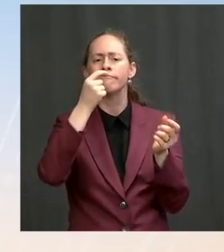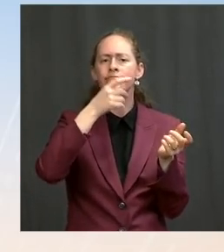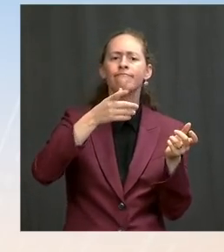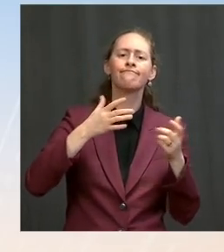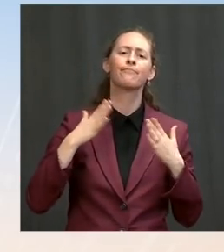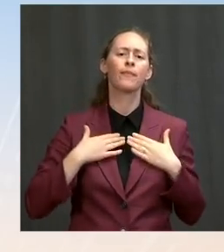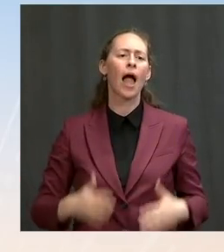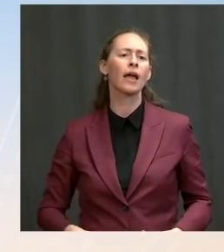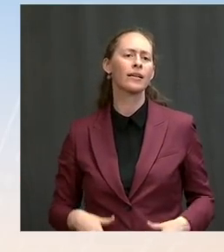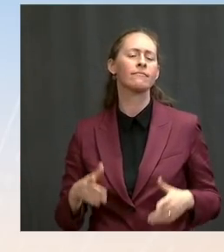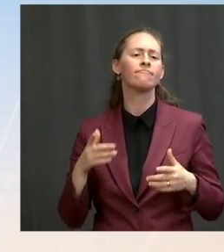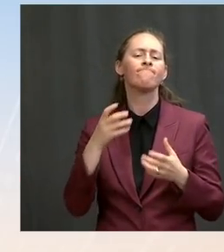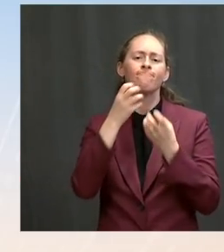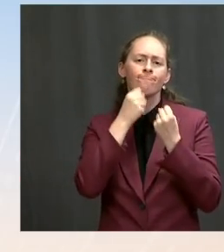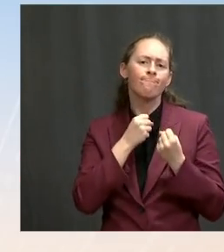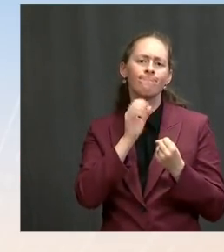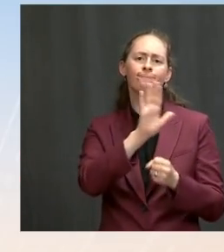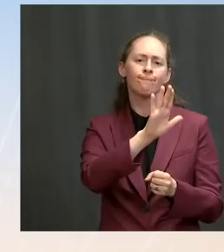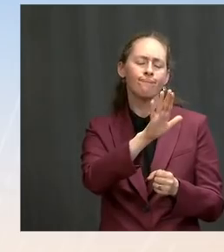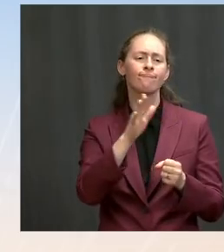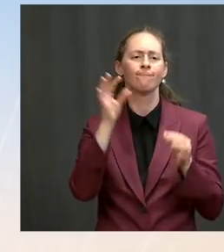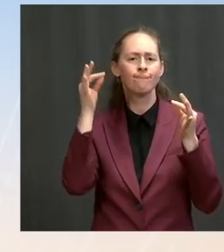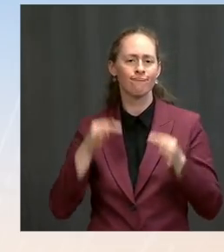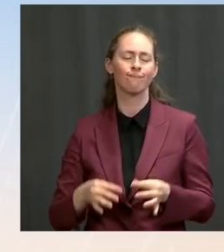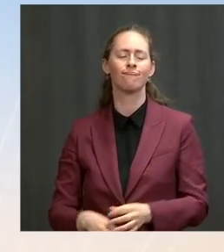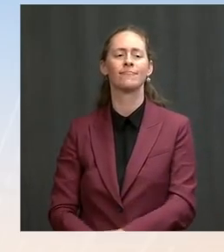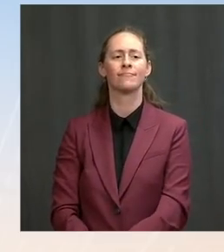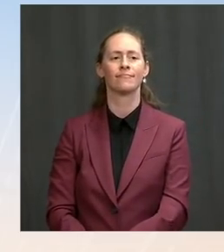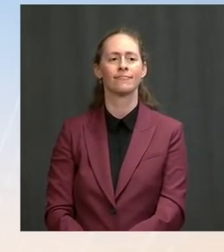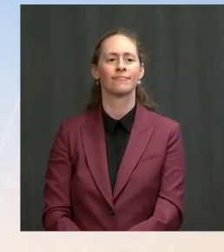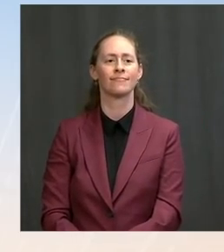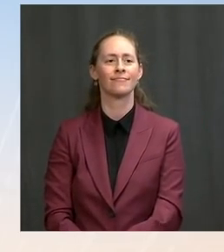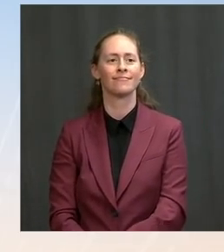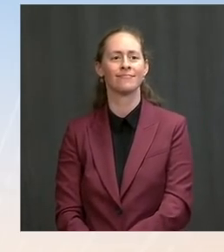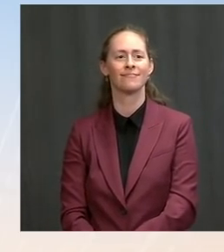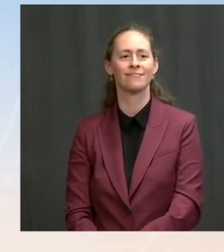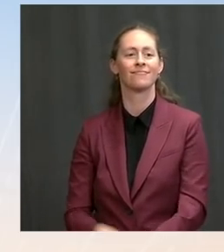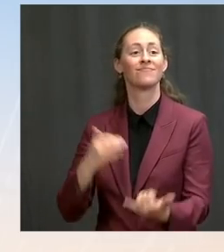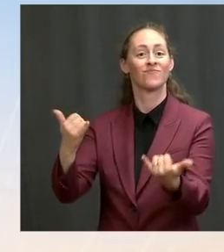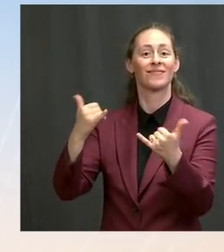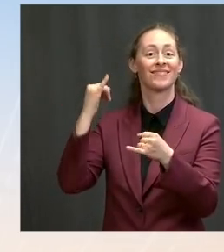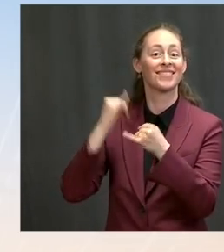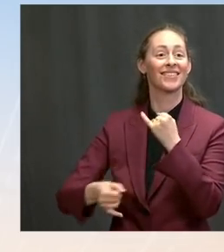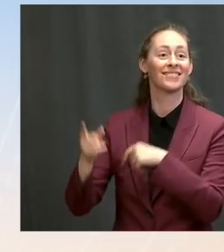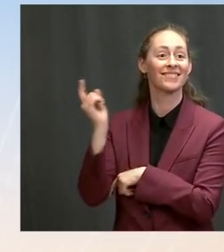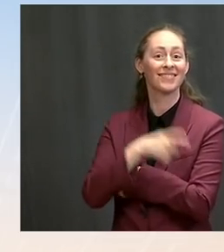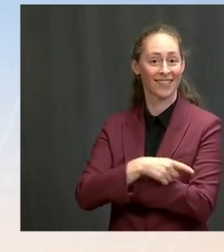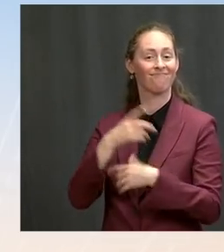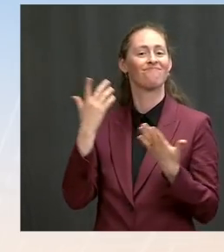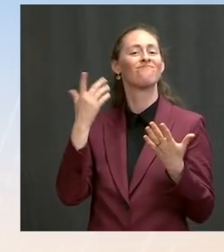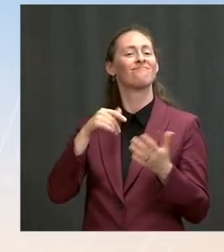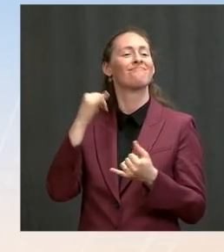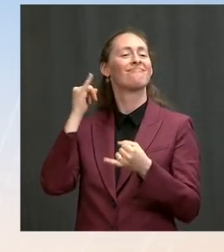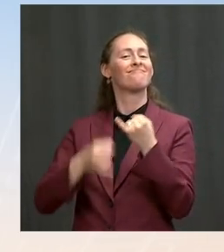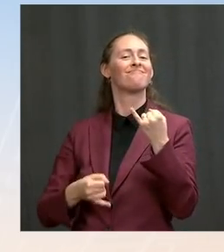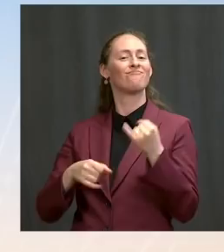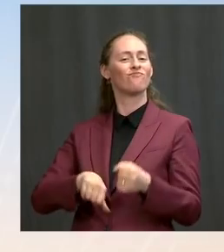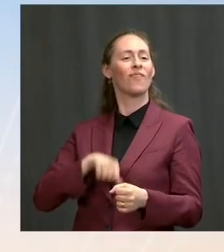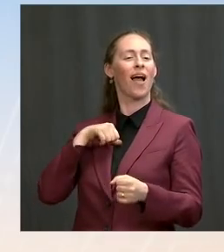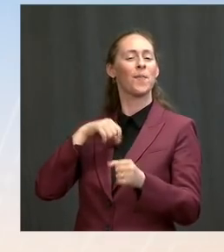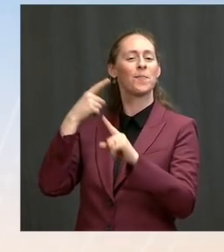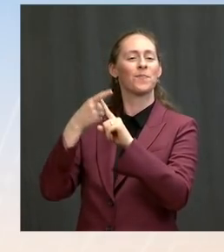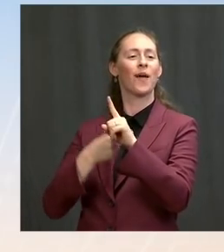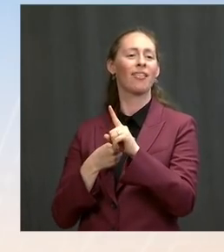final note, and as a point of privilege, today is the last day of Pride Month, and I am honored to host a pre-recorded virtual convening on